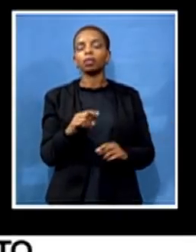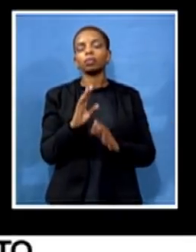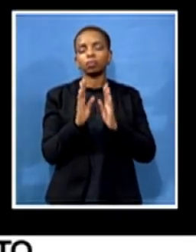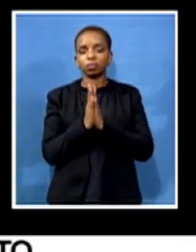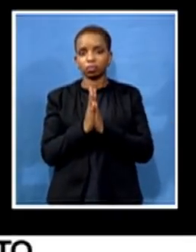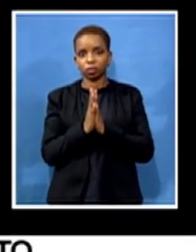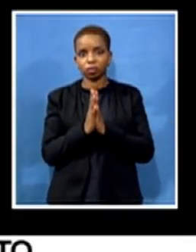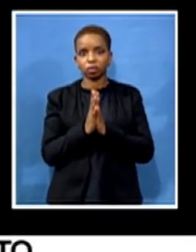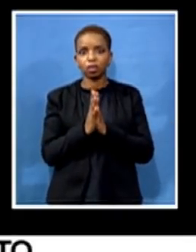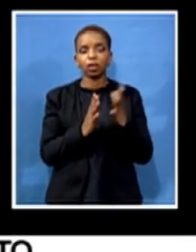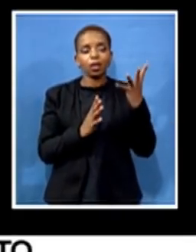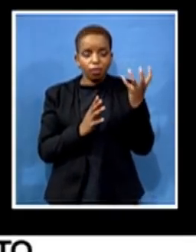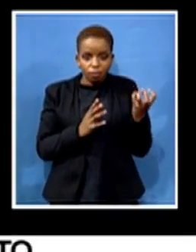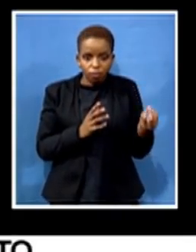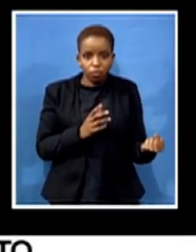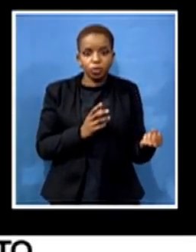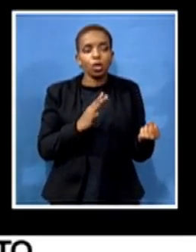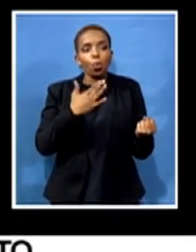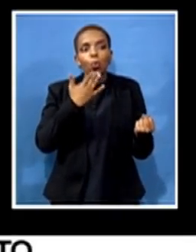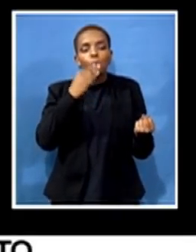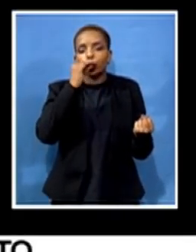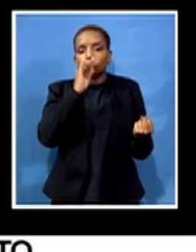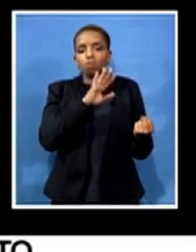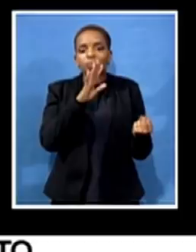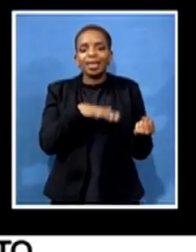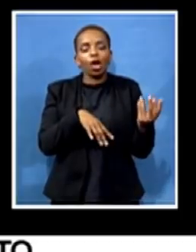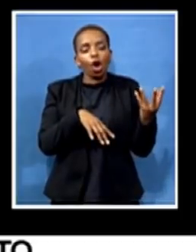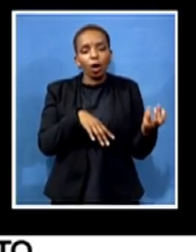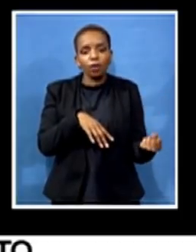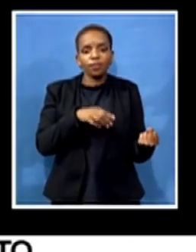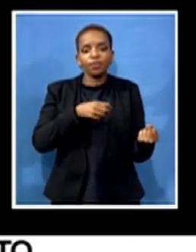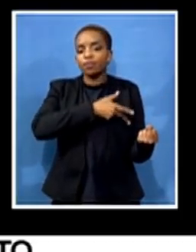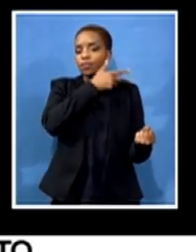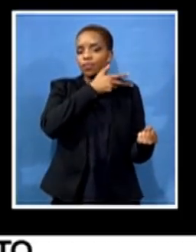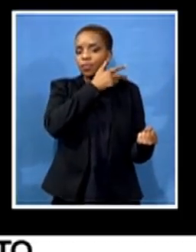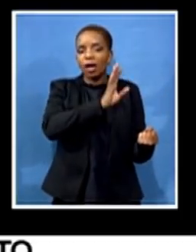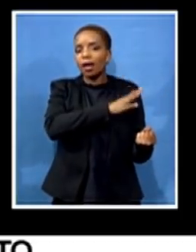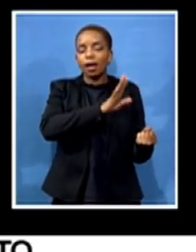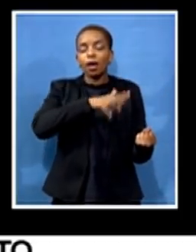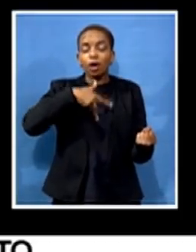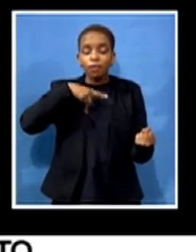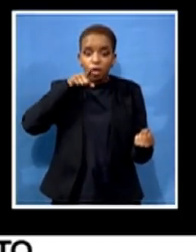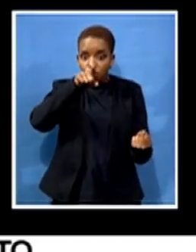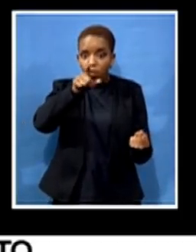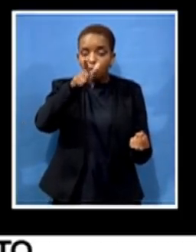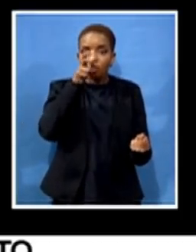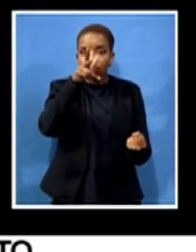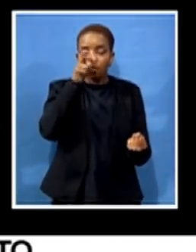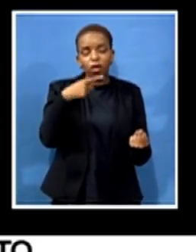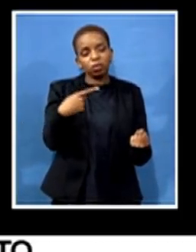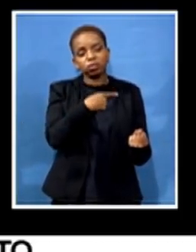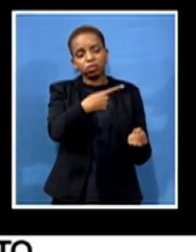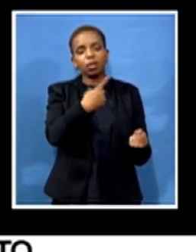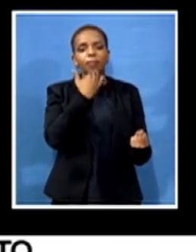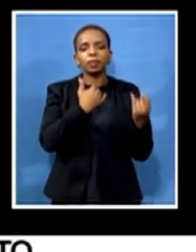Please mute their microphone so that we just hear Honorable Mikalakis. Landsman, mute, please. Honorable Mikalakis, you may